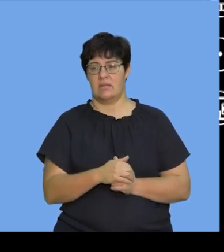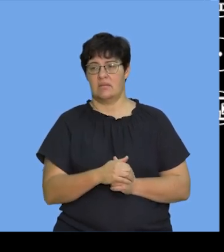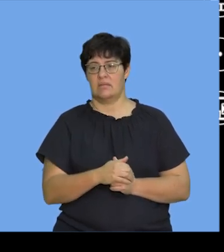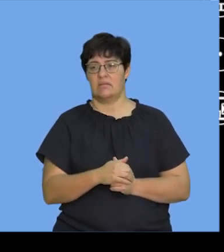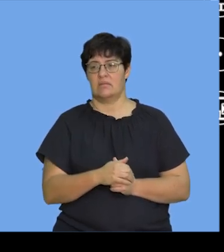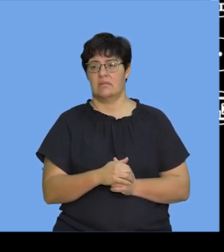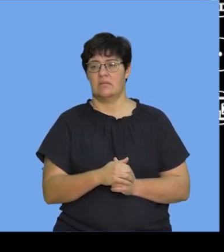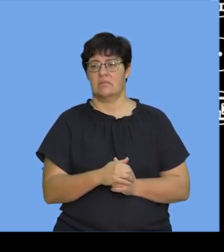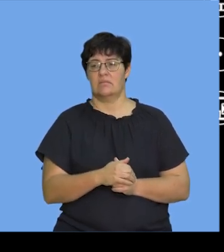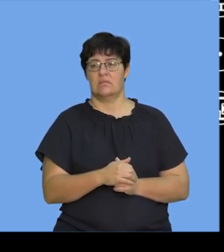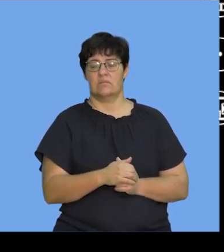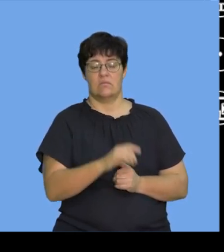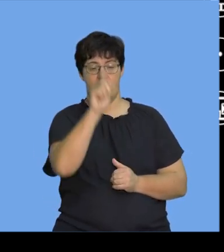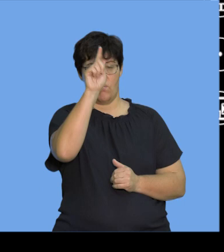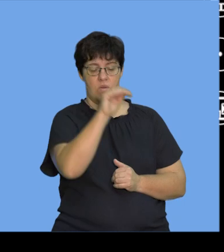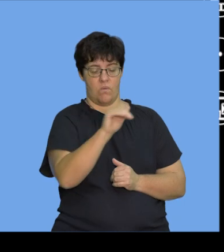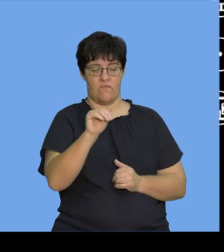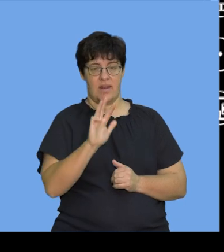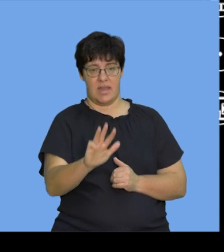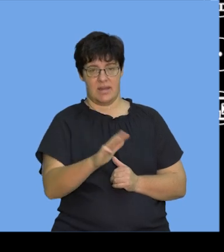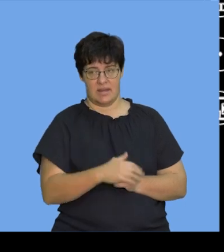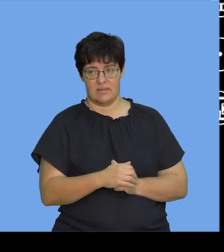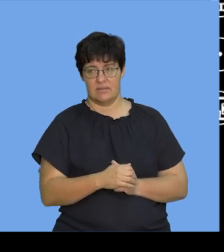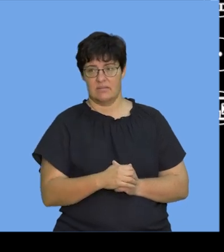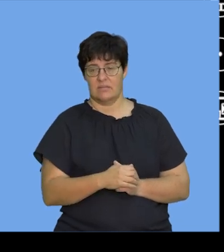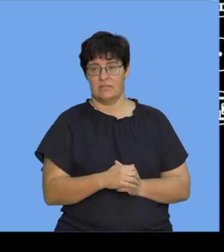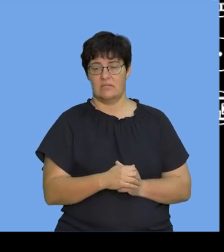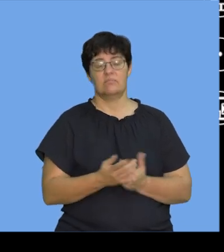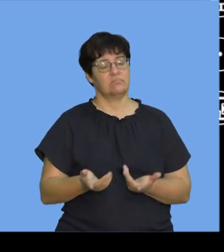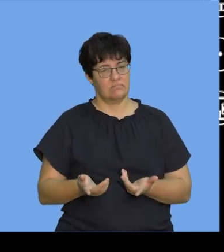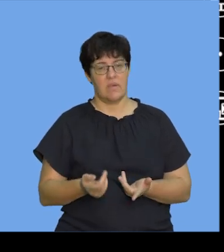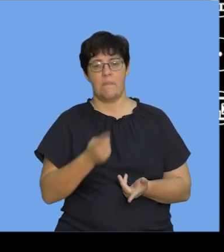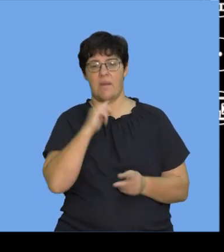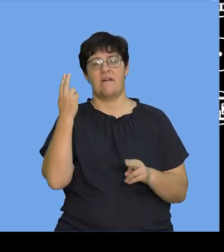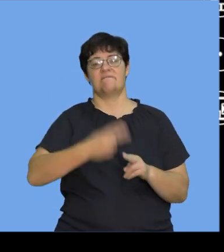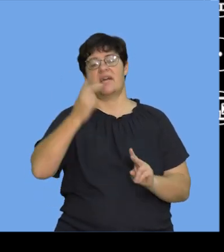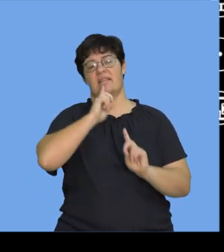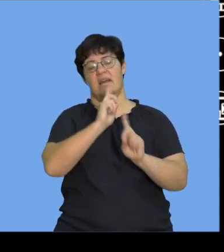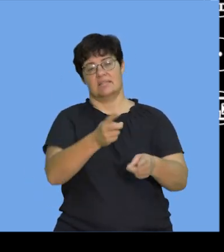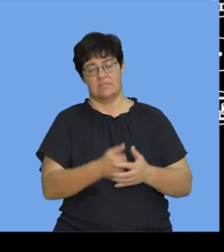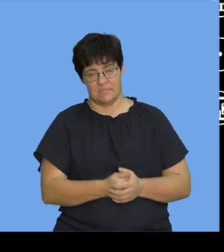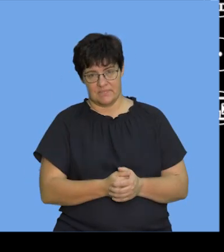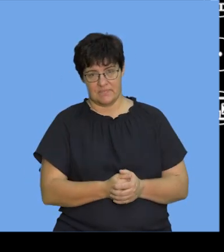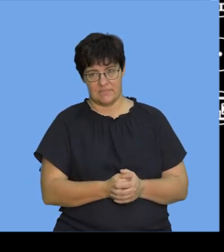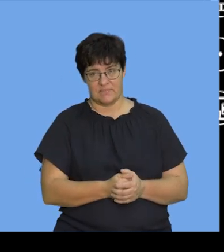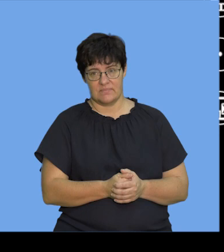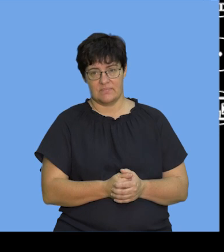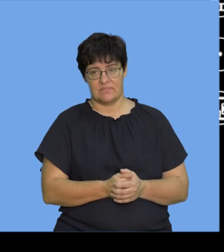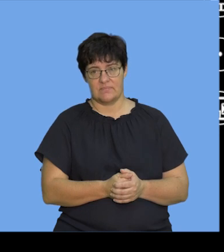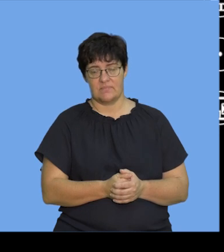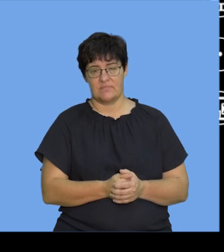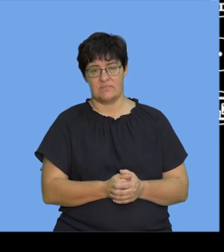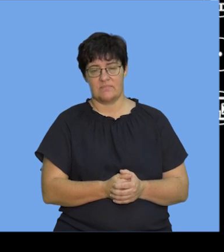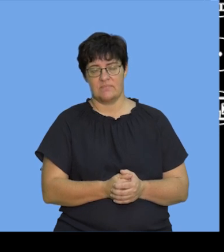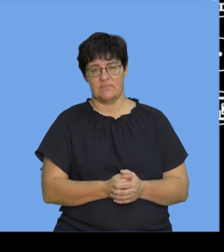be equals to 1 over 9. And that will be my final answer there. Now,